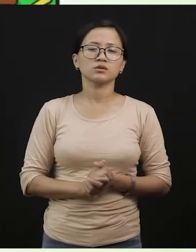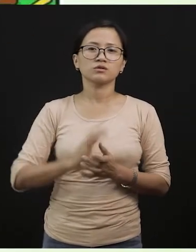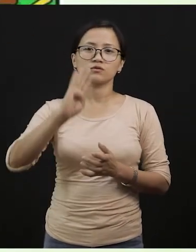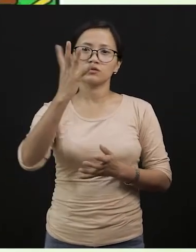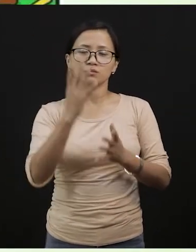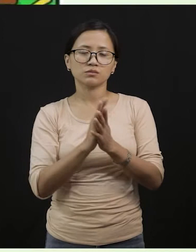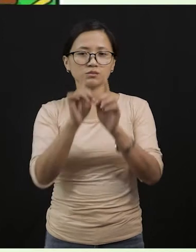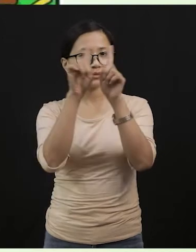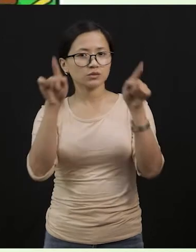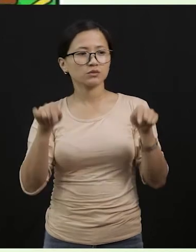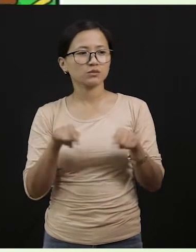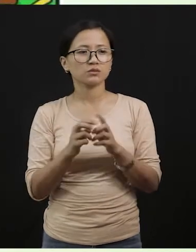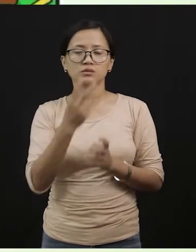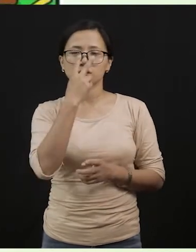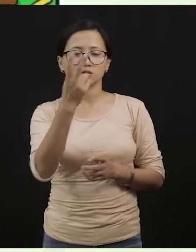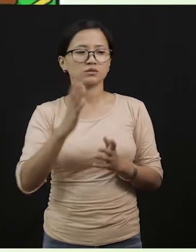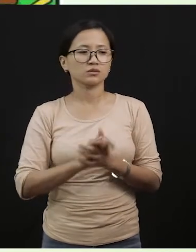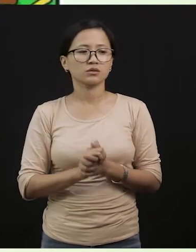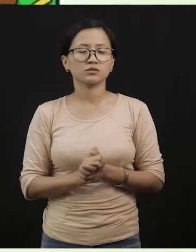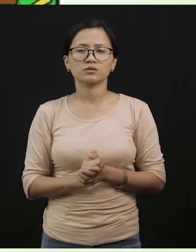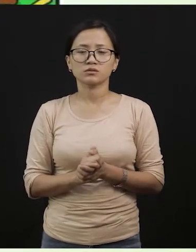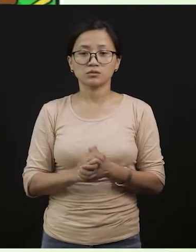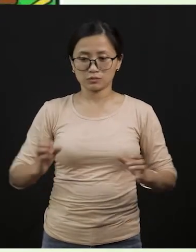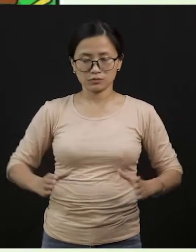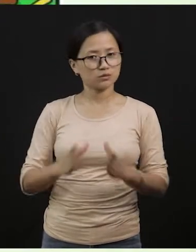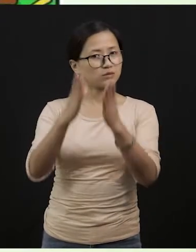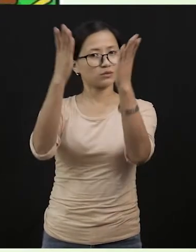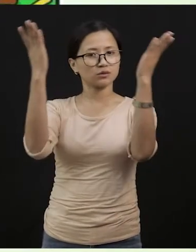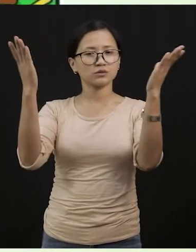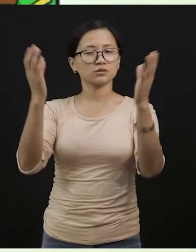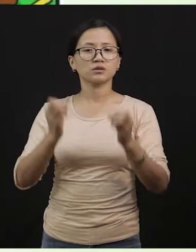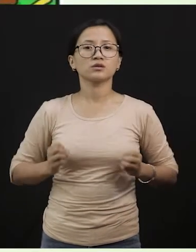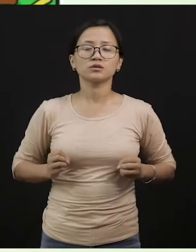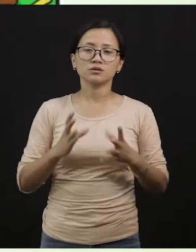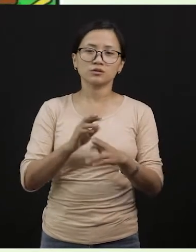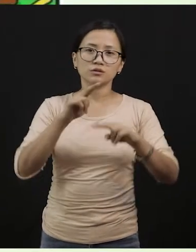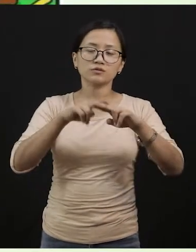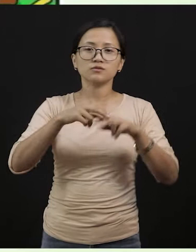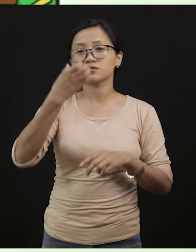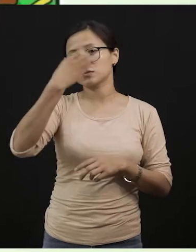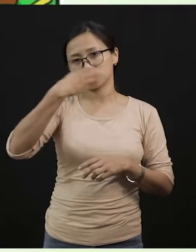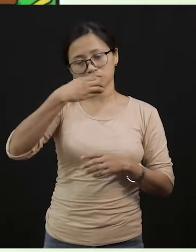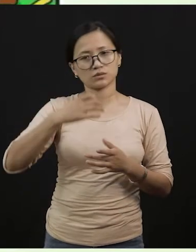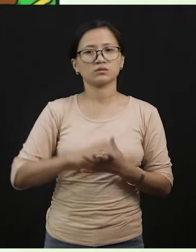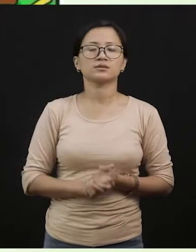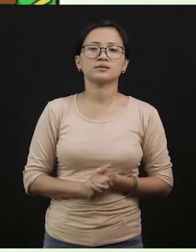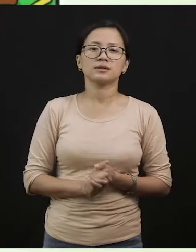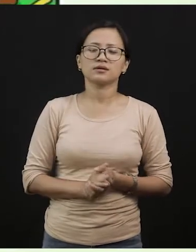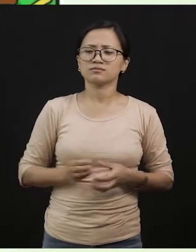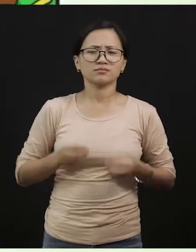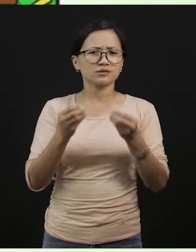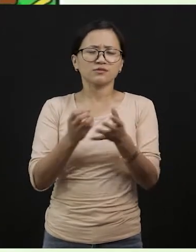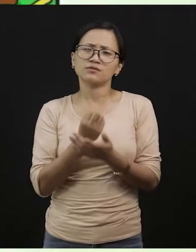picture, what do you see? We see the tree bearing fruits. So what does a tree give you? It gives you fruits, it gives you